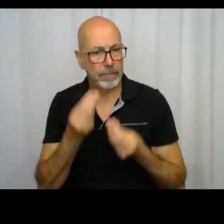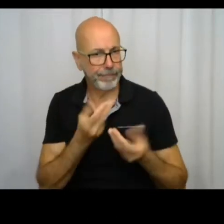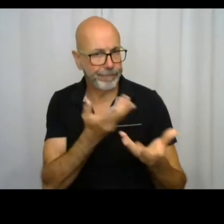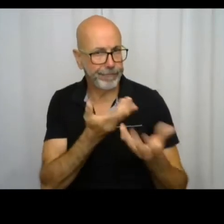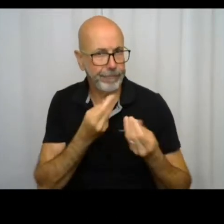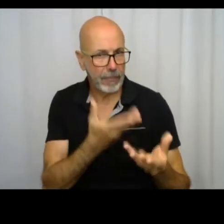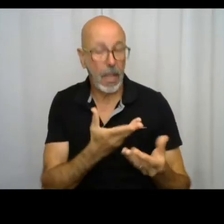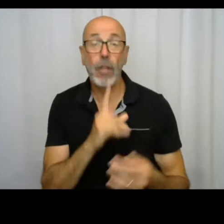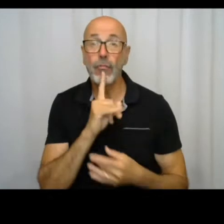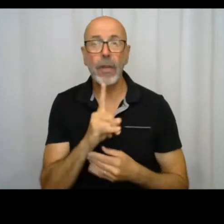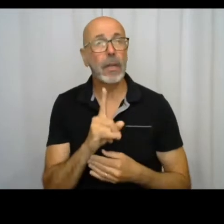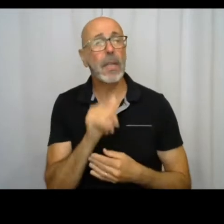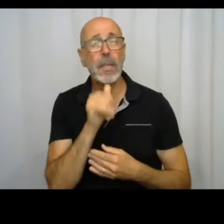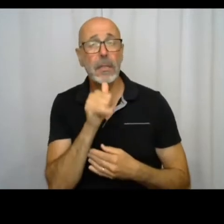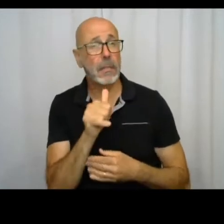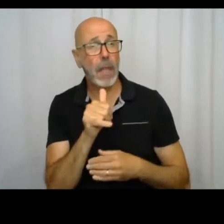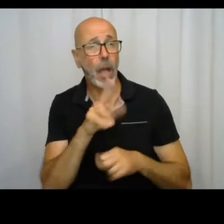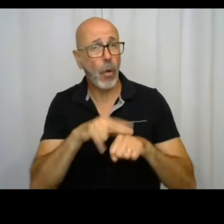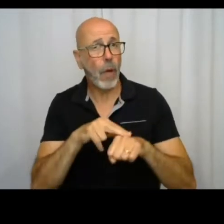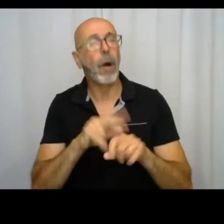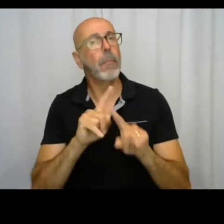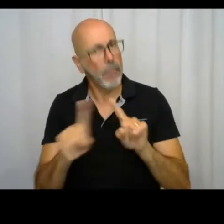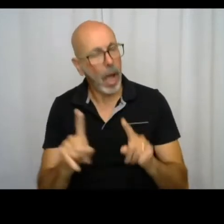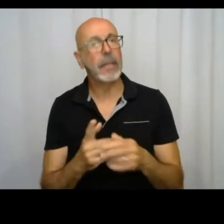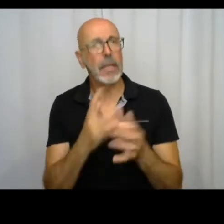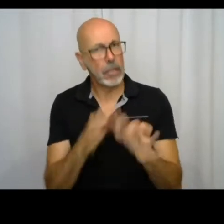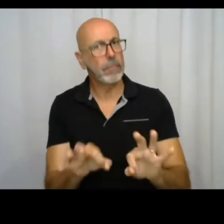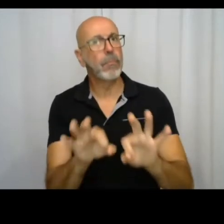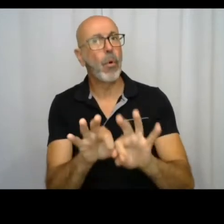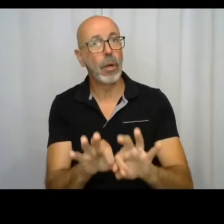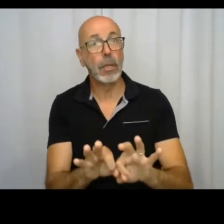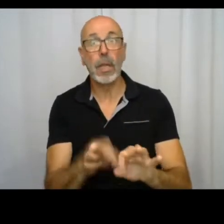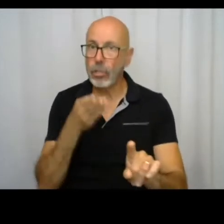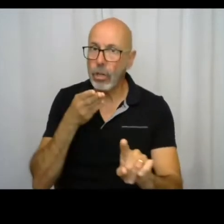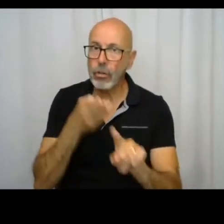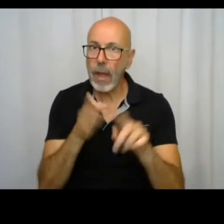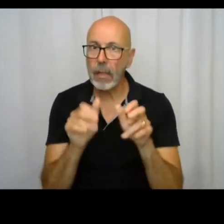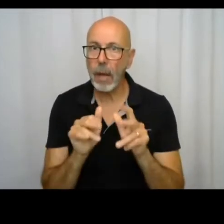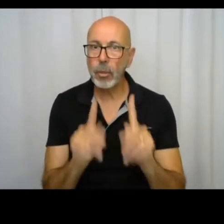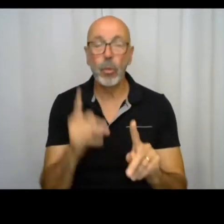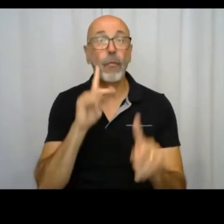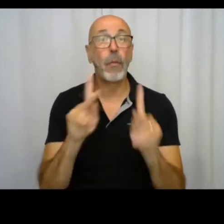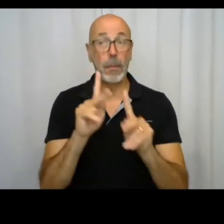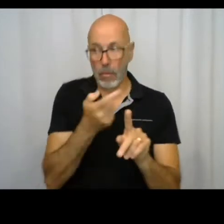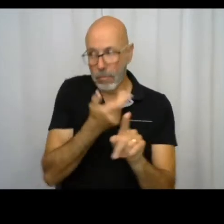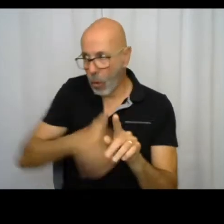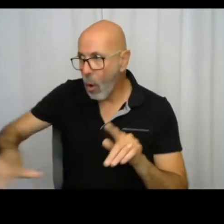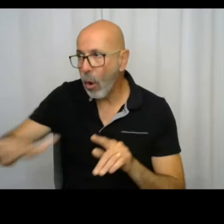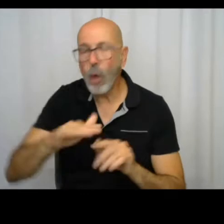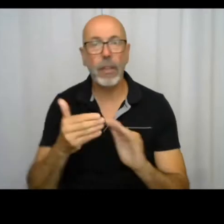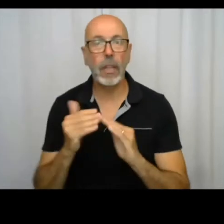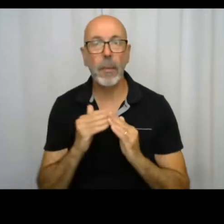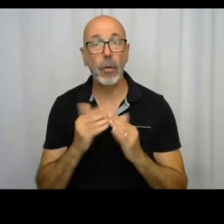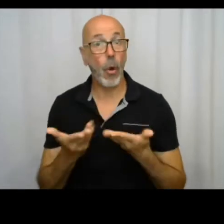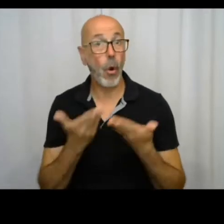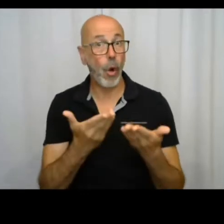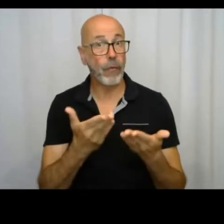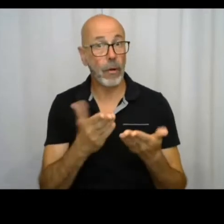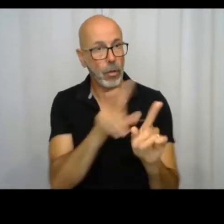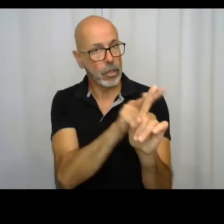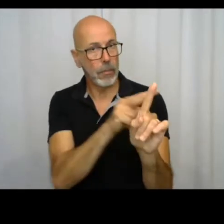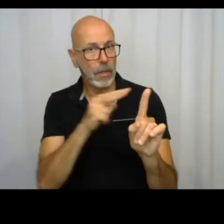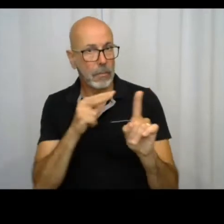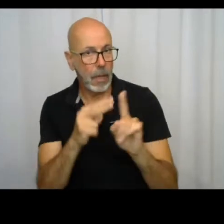is actually really unusual, but I think it's really important because it is a direct chance to have folks from the community really offer their perspectives,